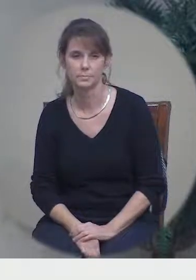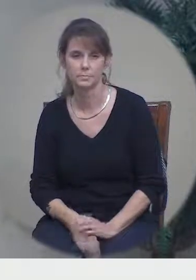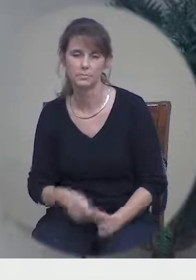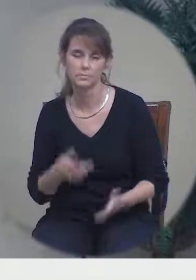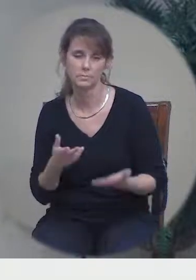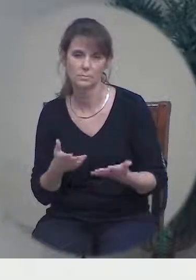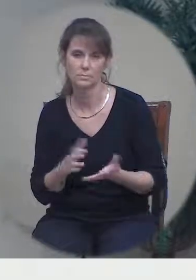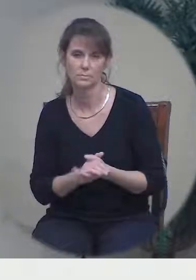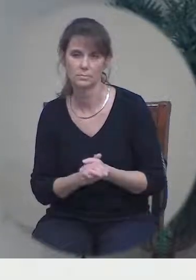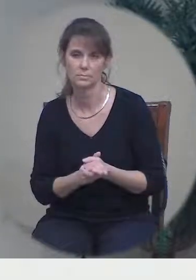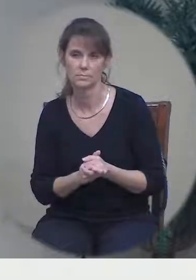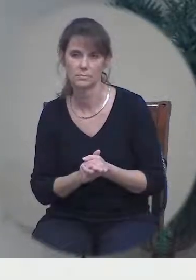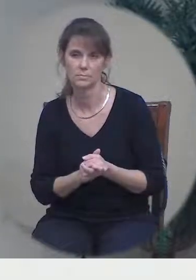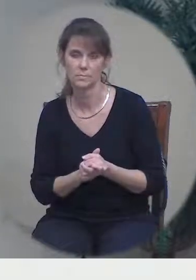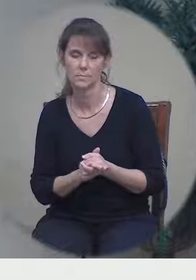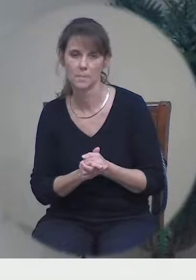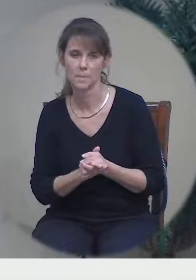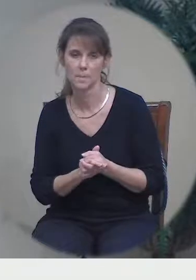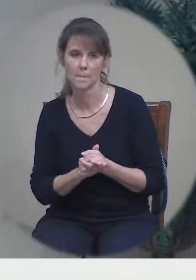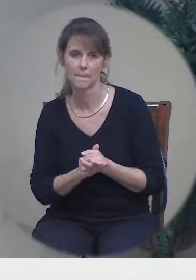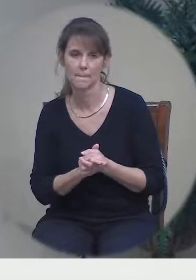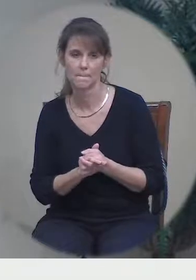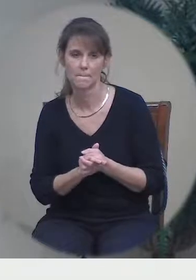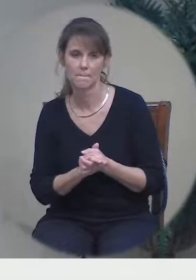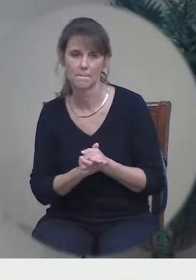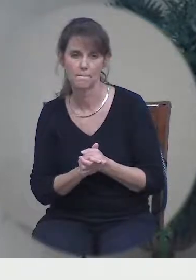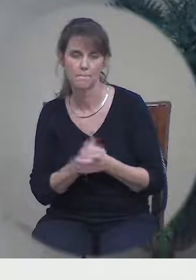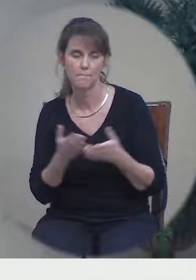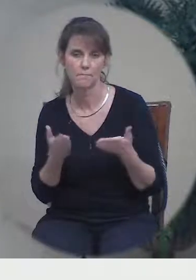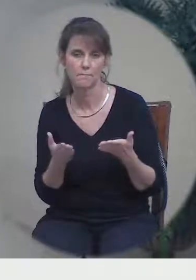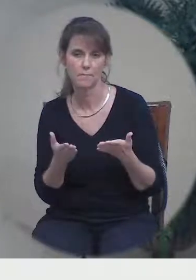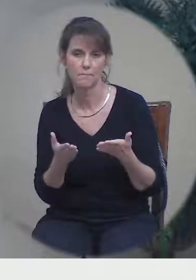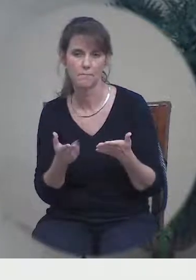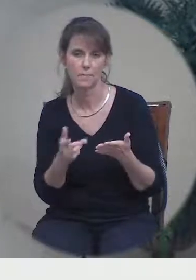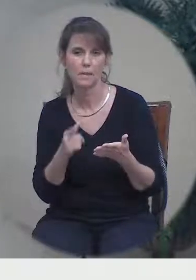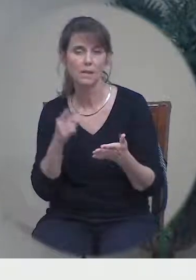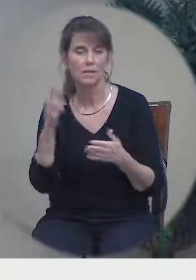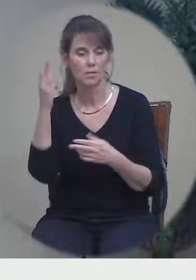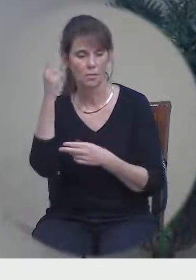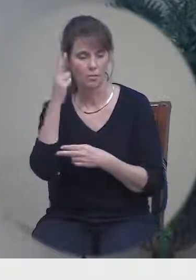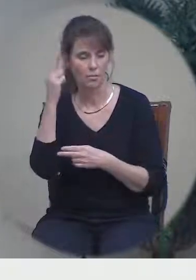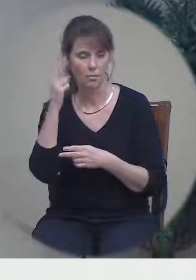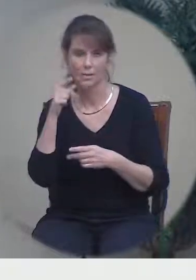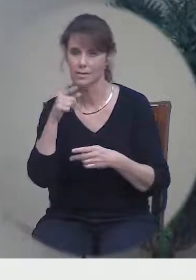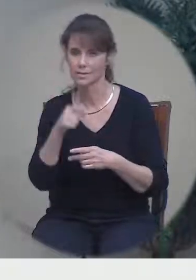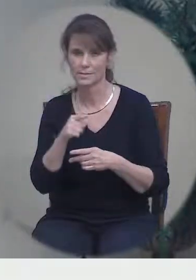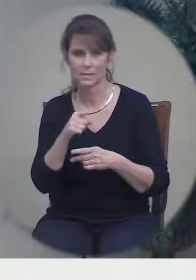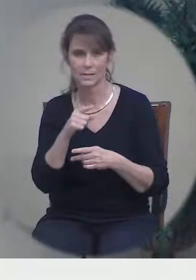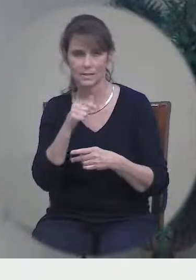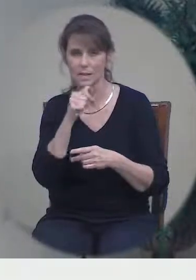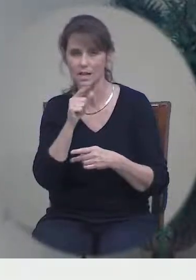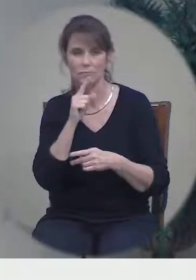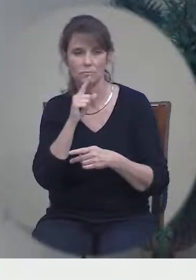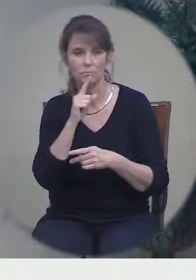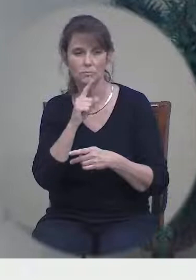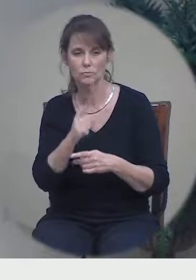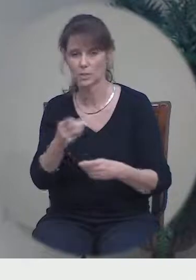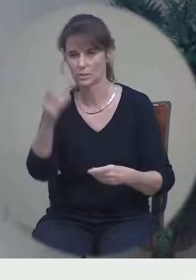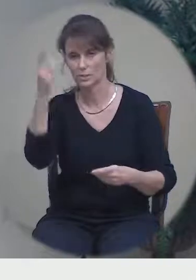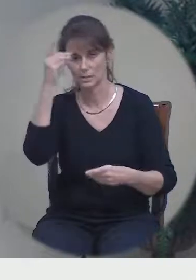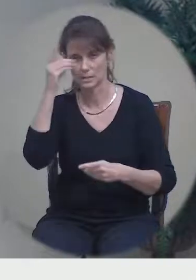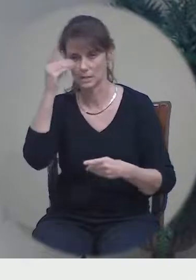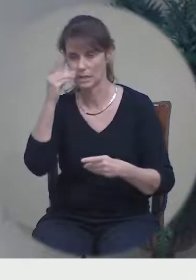And the funny thing about that, there may be a time and place for that. Realize this is not a natural disease that befalls him.